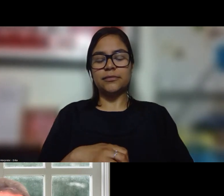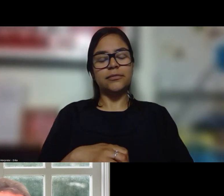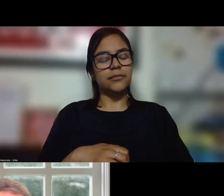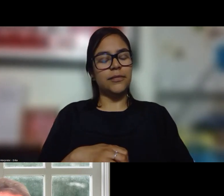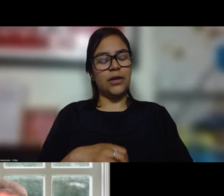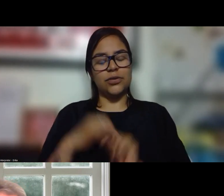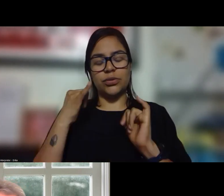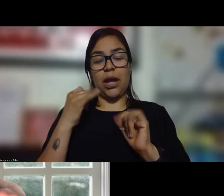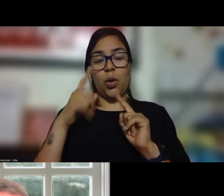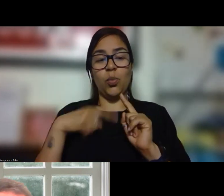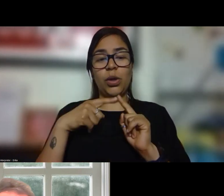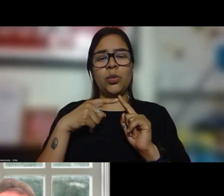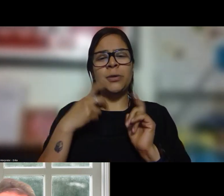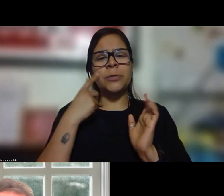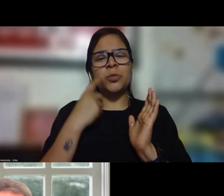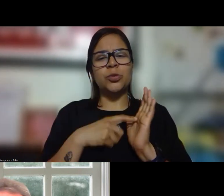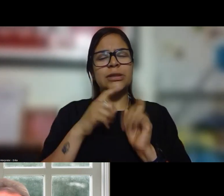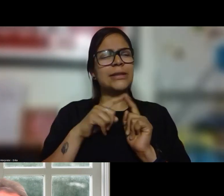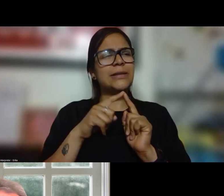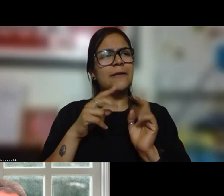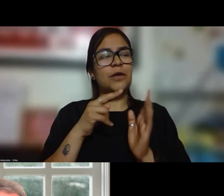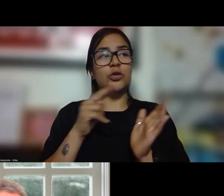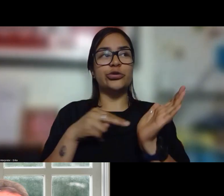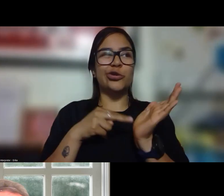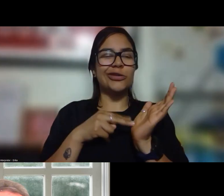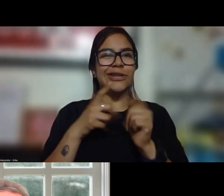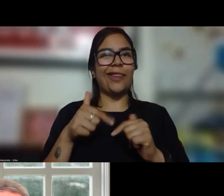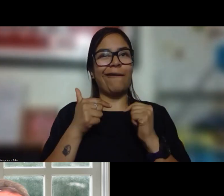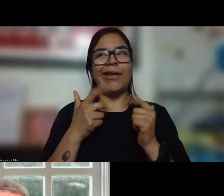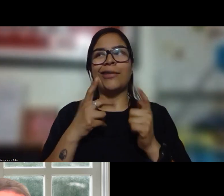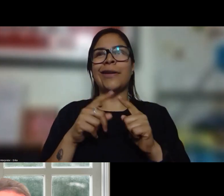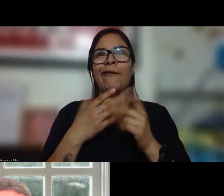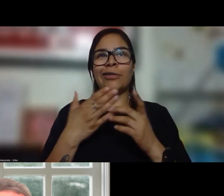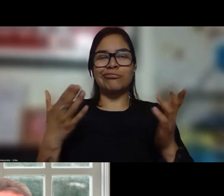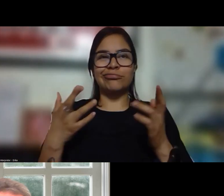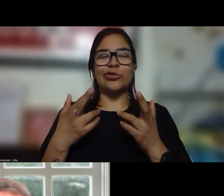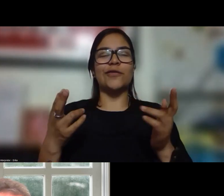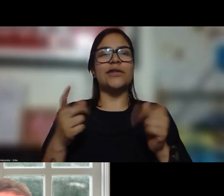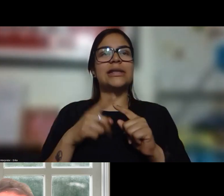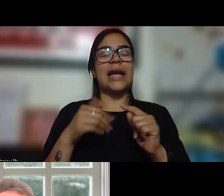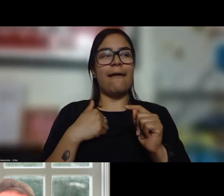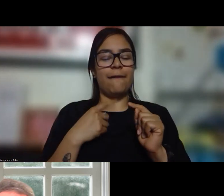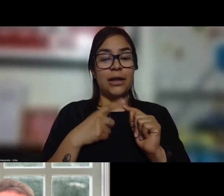look at residents at skilled nursing or assisted living, I recommend that we